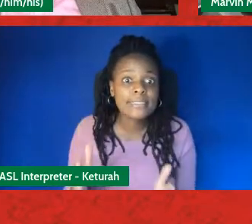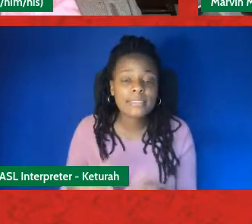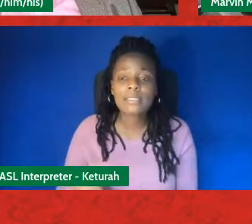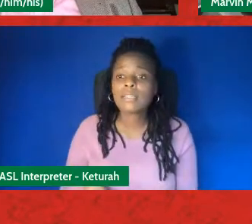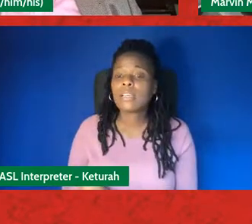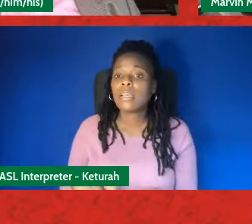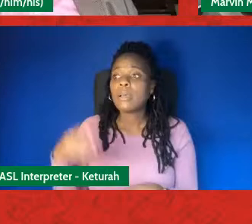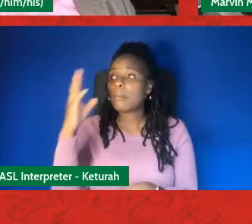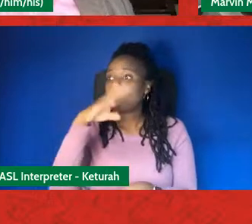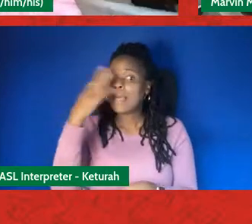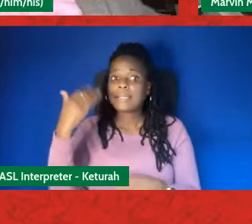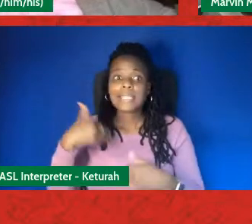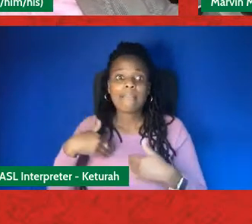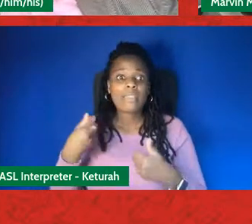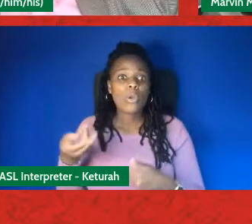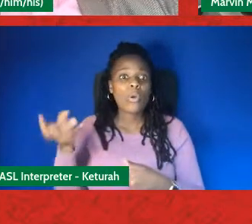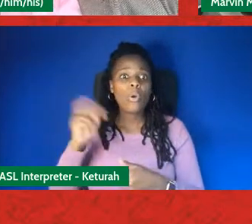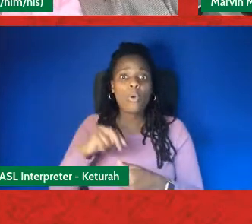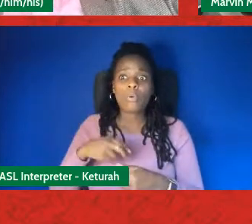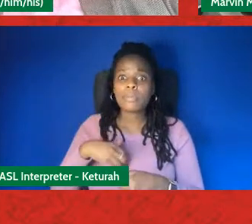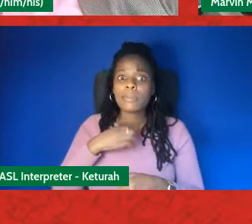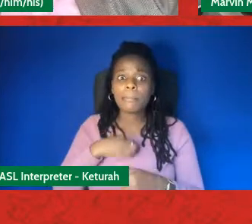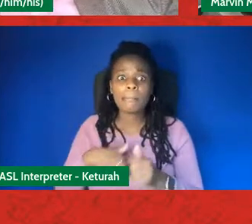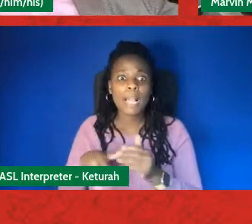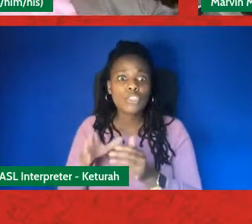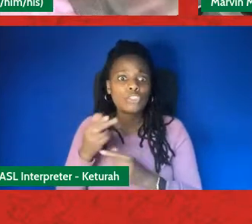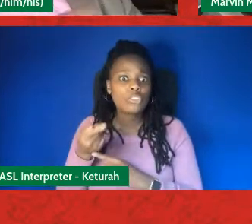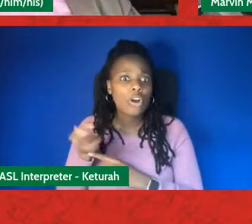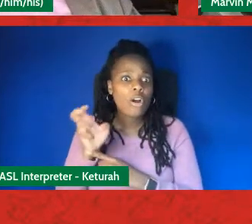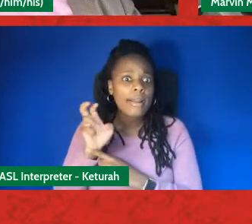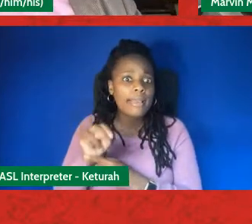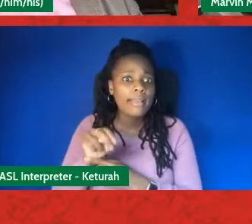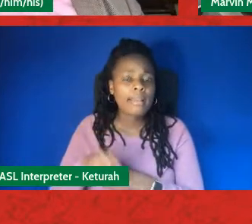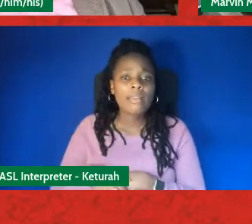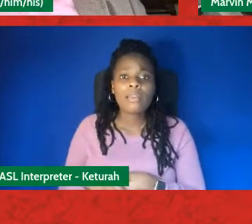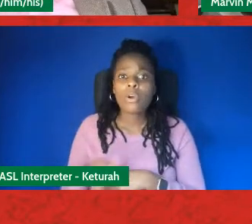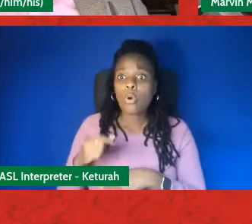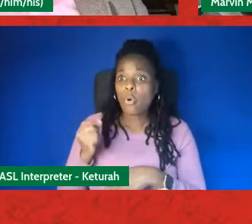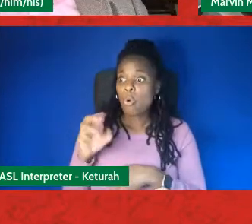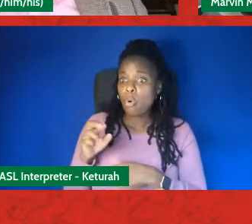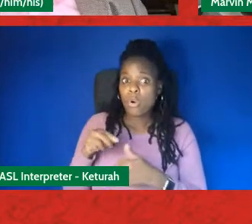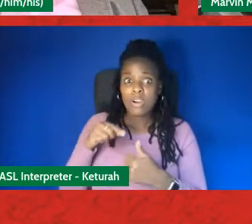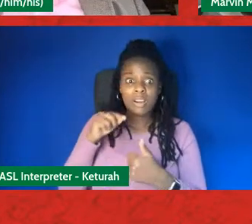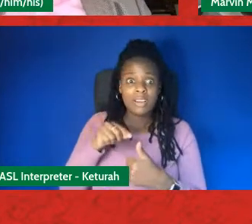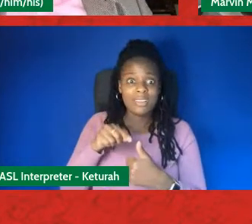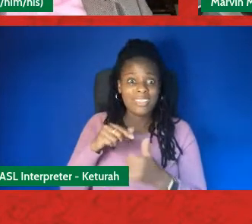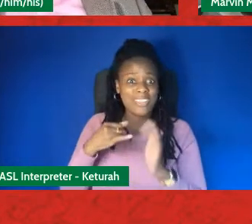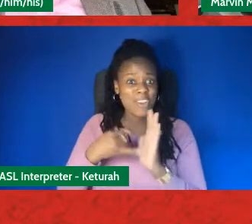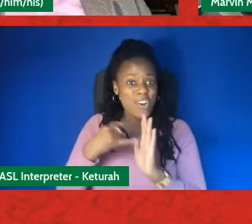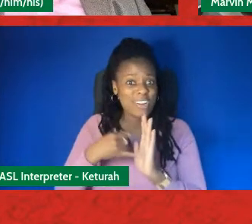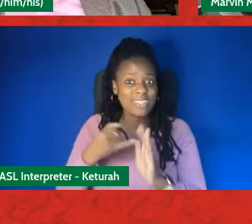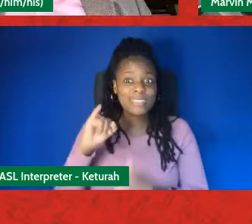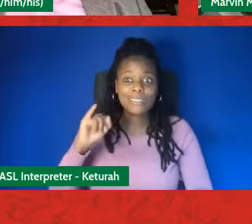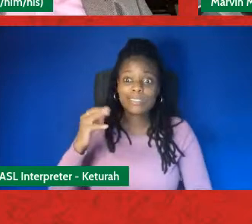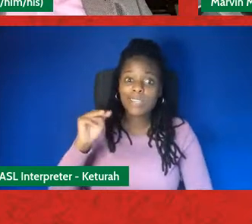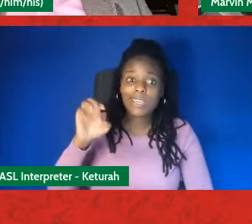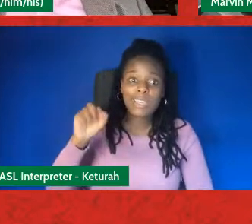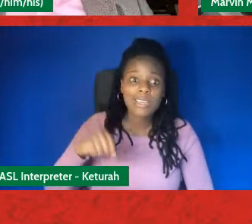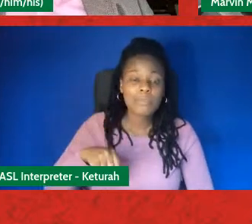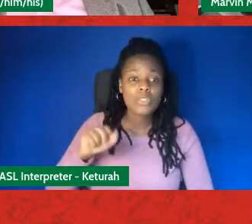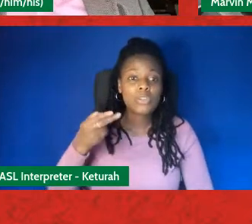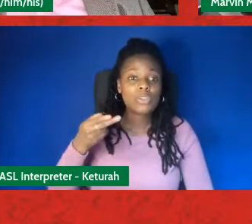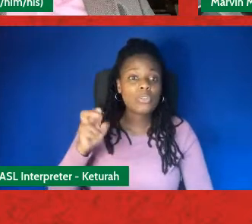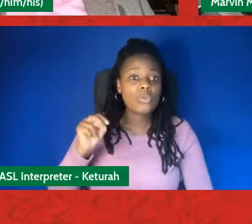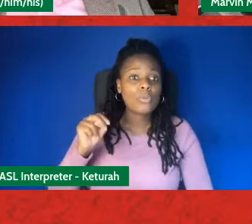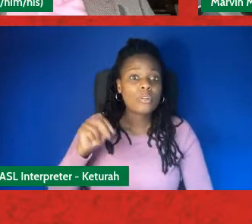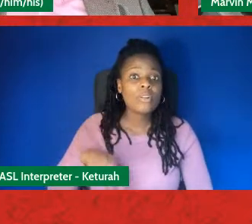Blacks having their own pleasure garden, the threat of a triple threat artist like James Hewlett, an artist like Ira Aldridge,